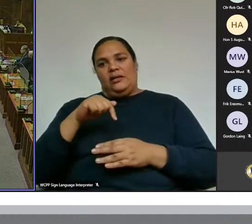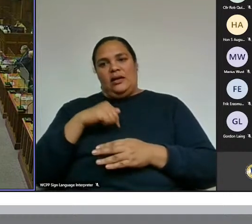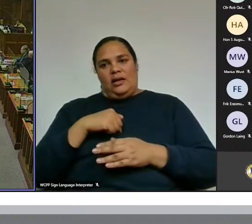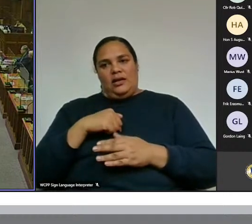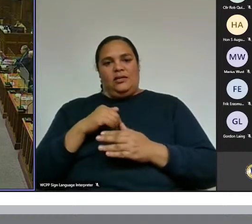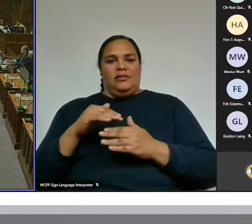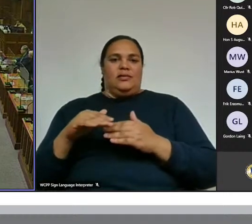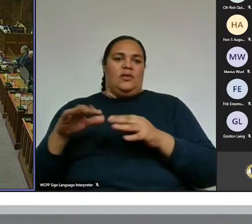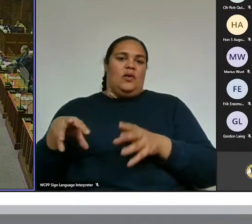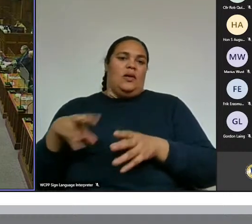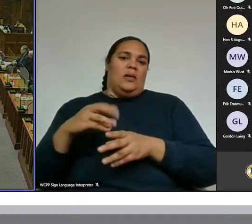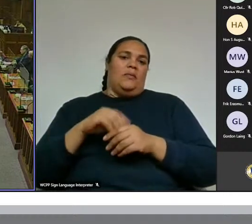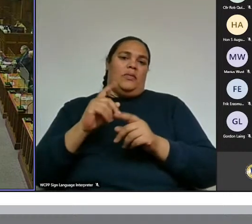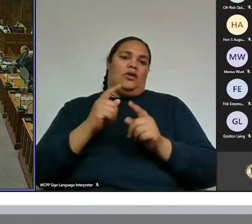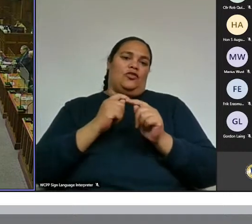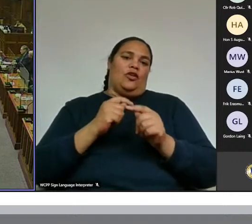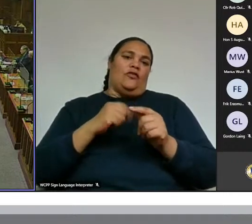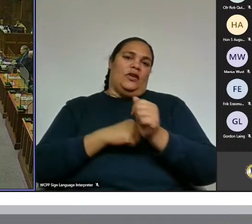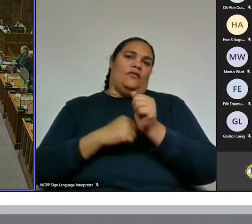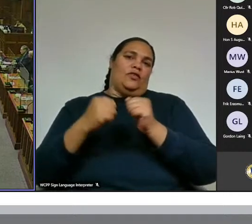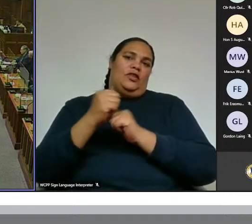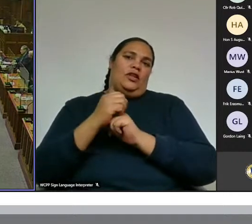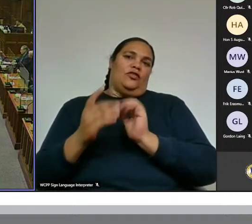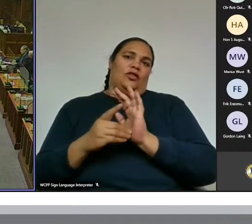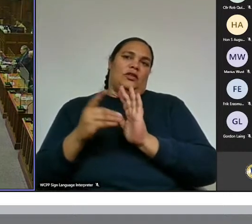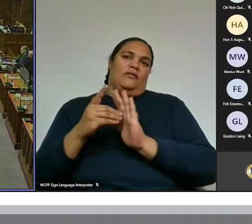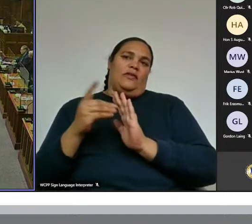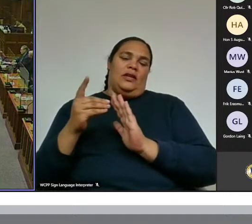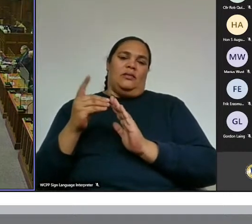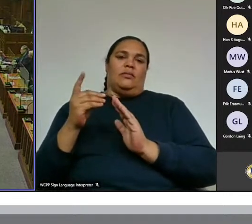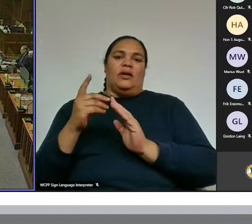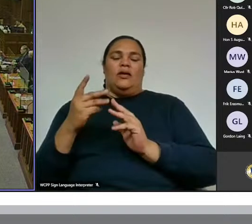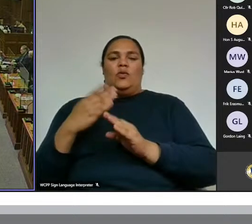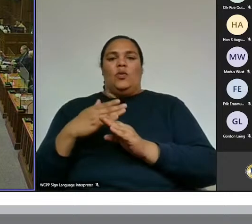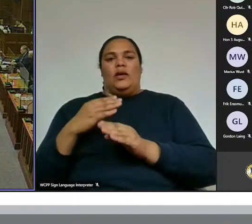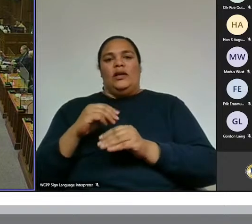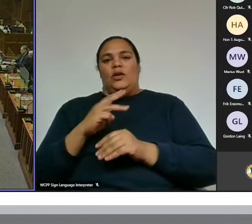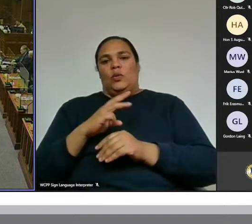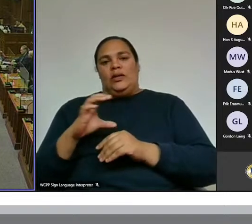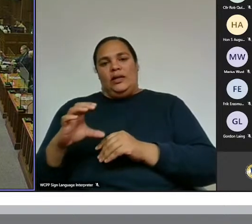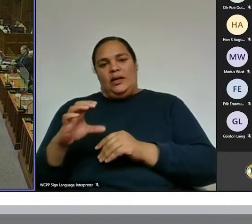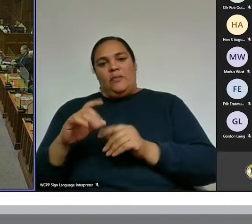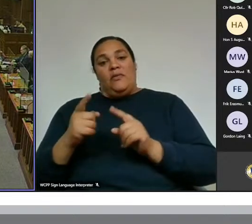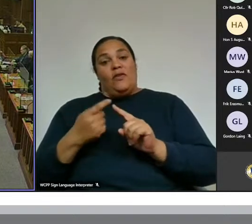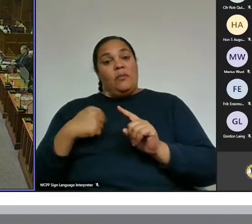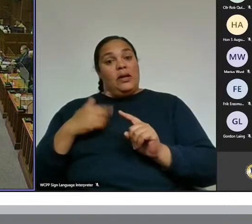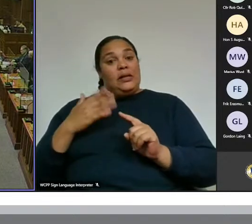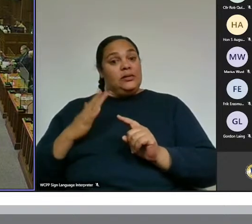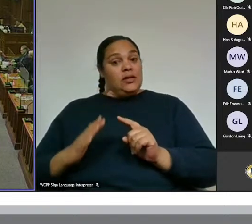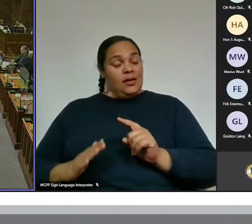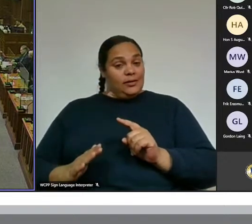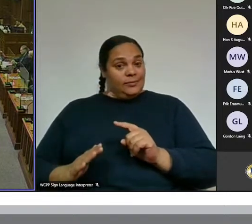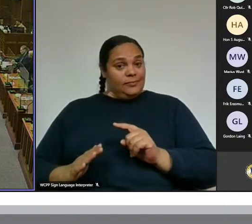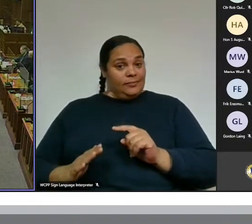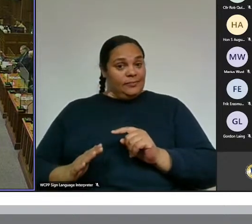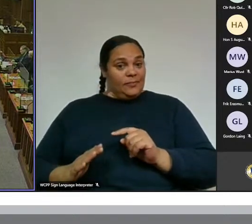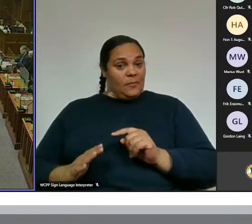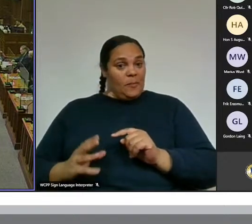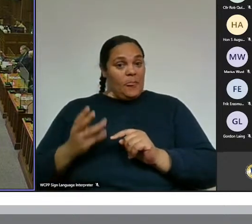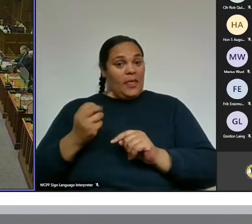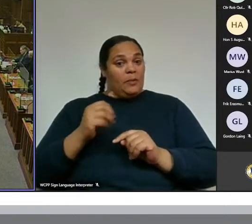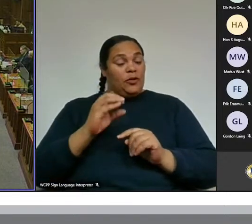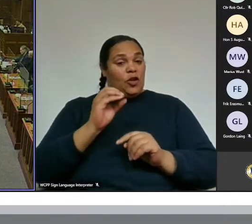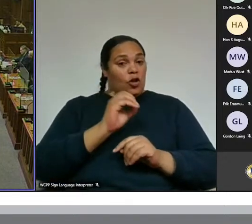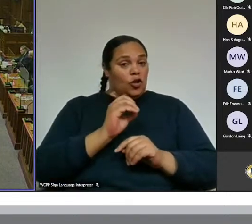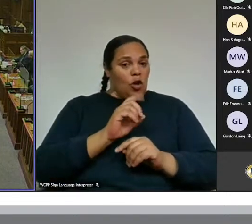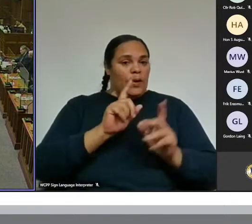with regard to transport infrastructure development within the Western Cape. And from my side, Mr. October